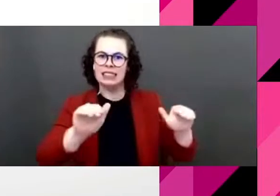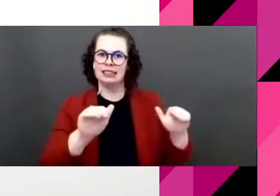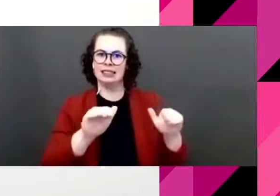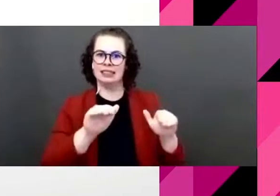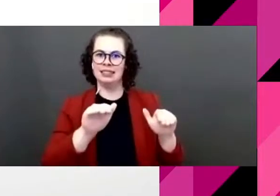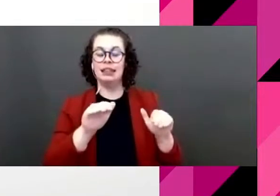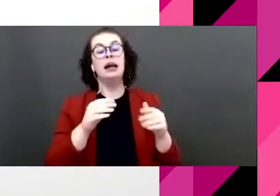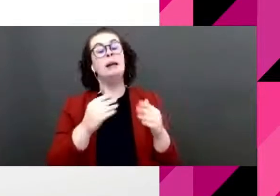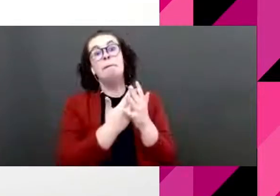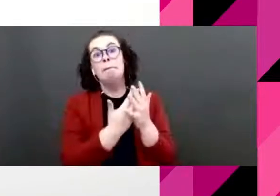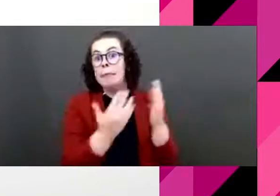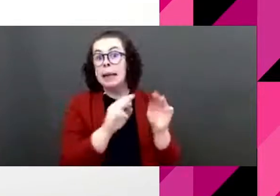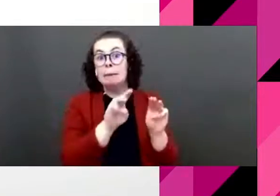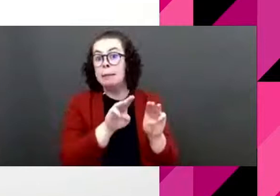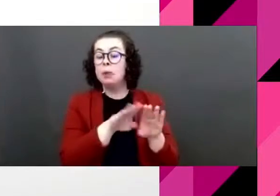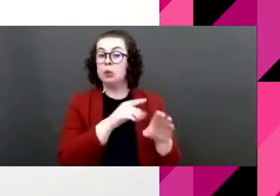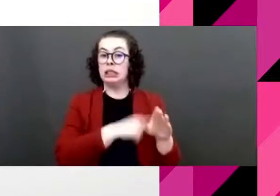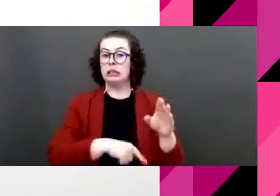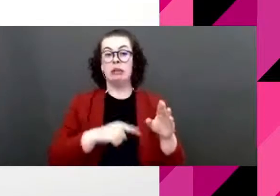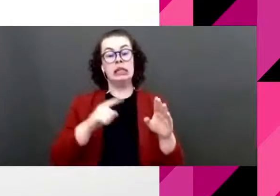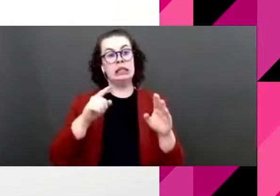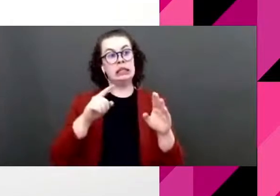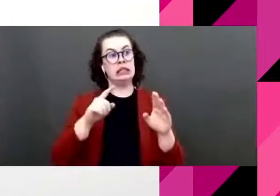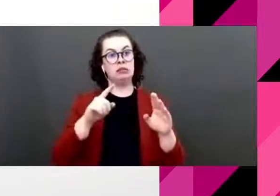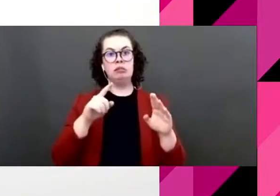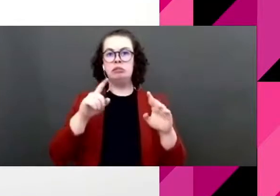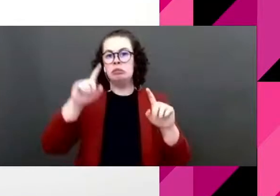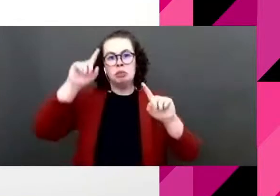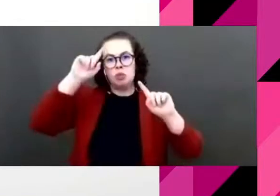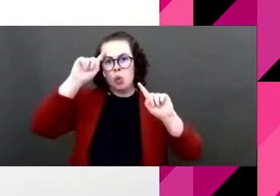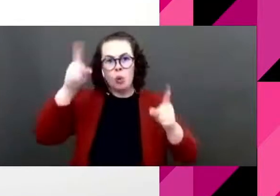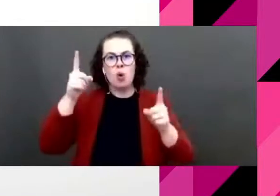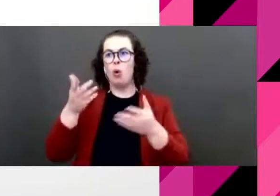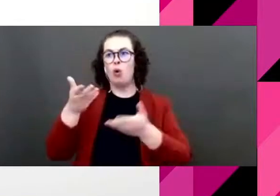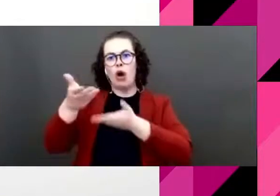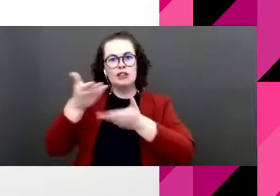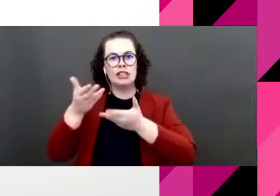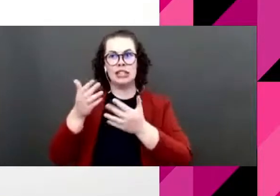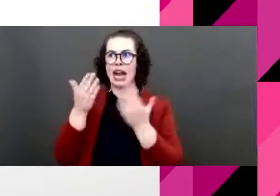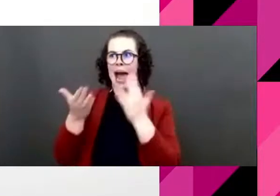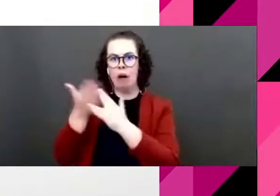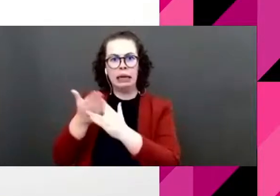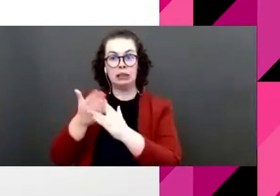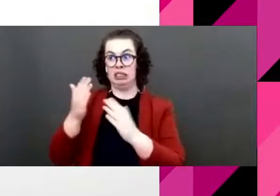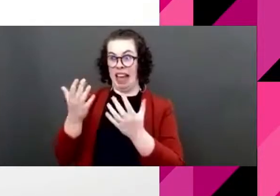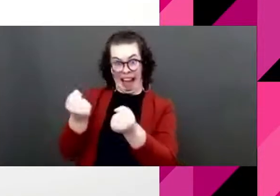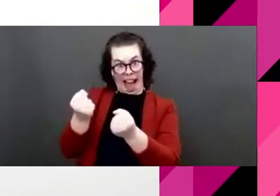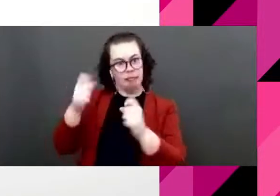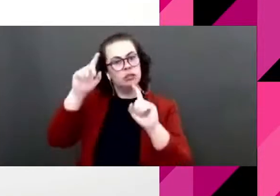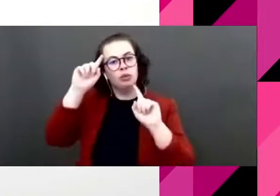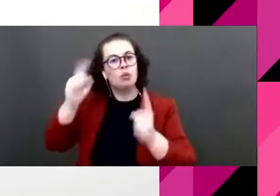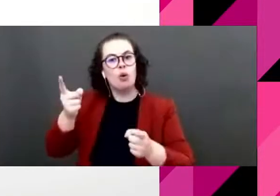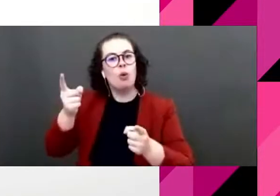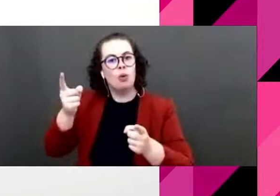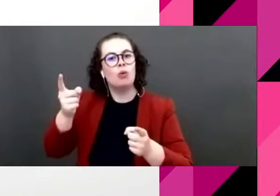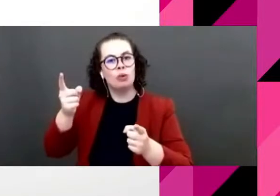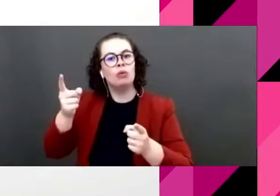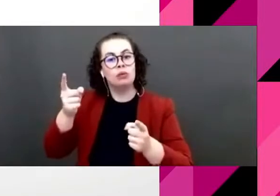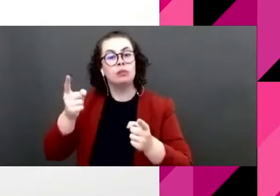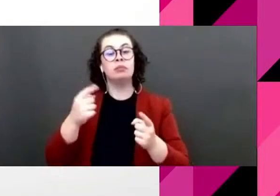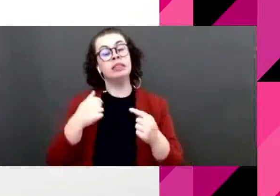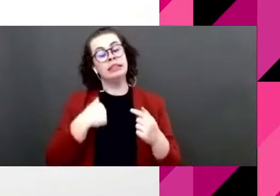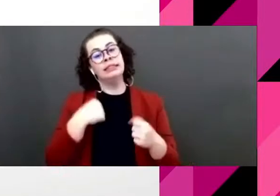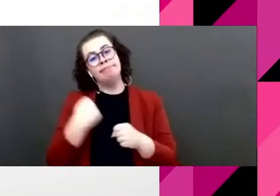not exposed to this means of consultation. And unfortunately, we still see that some